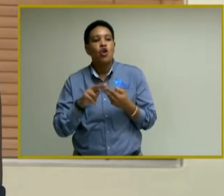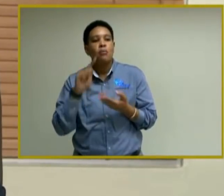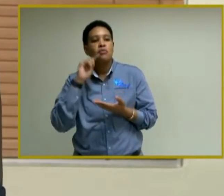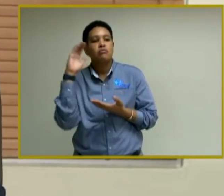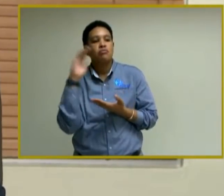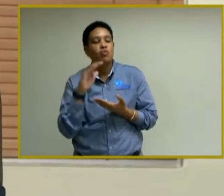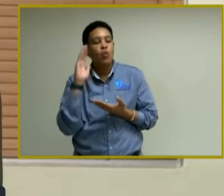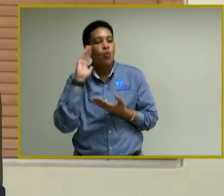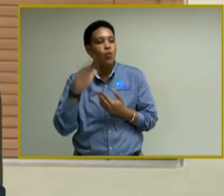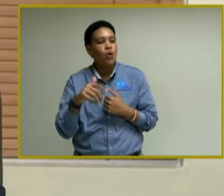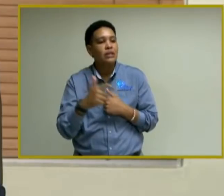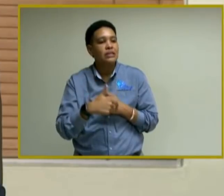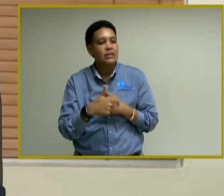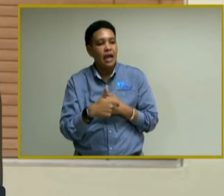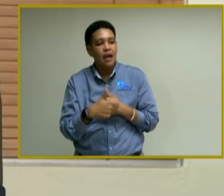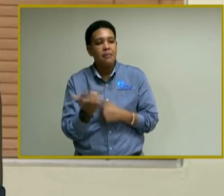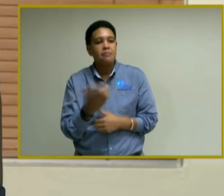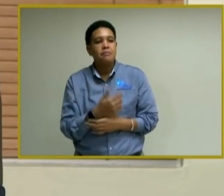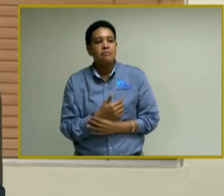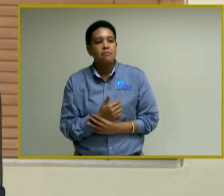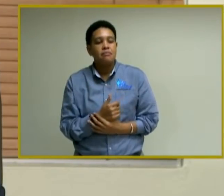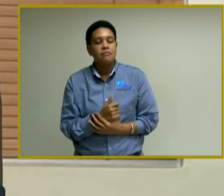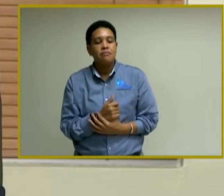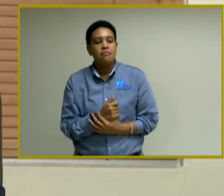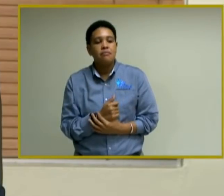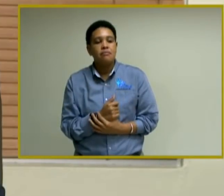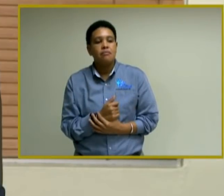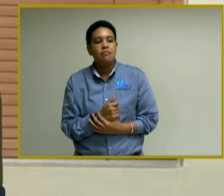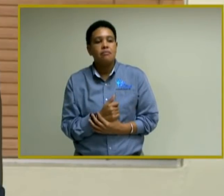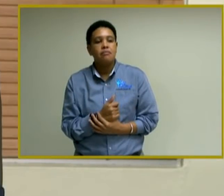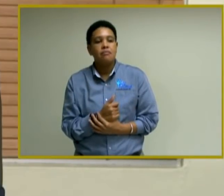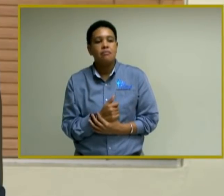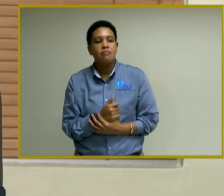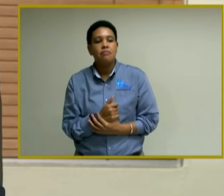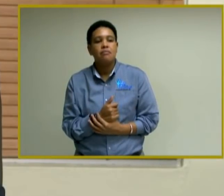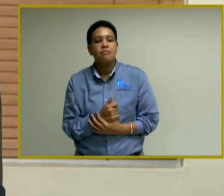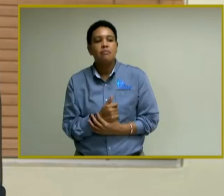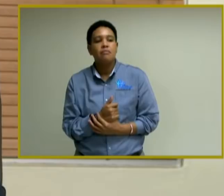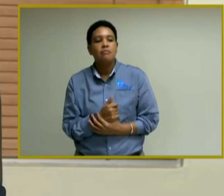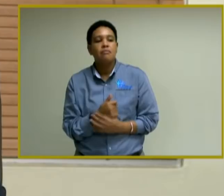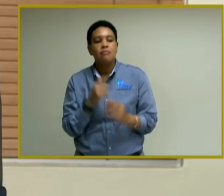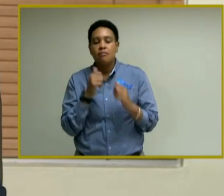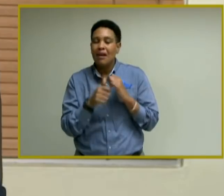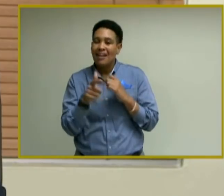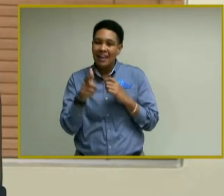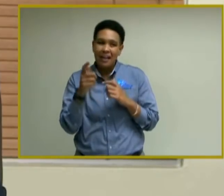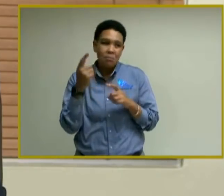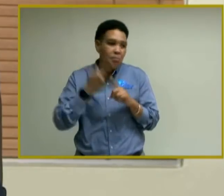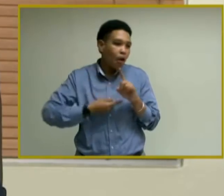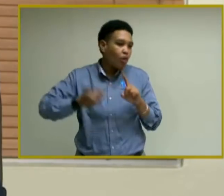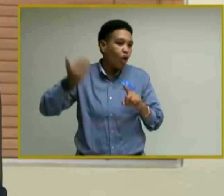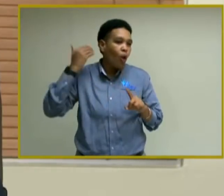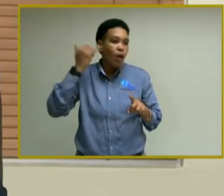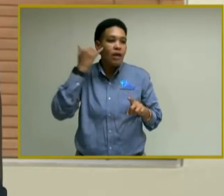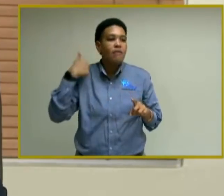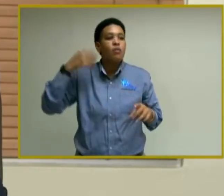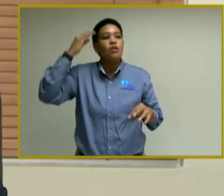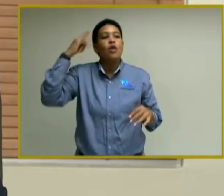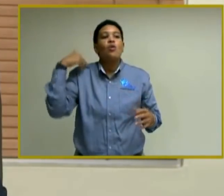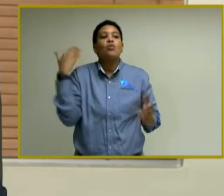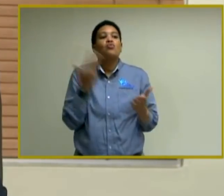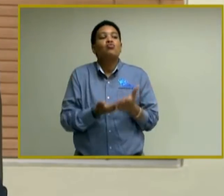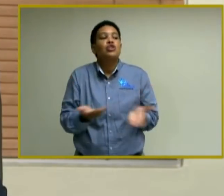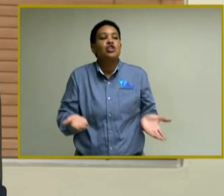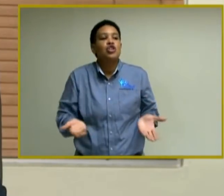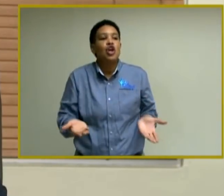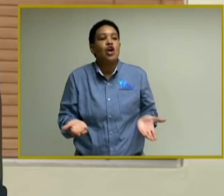cost, and passing that mark. I mean, months ago, if we would have thought that we would have reached here, we would